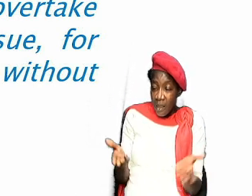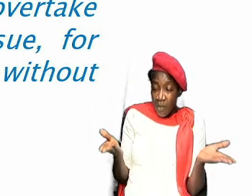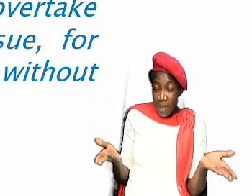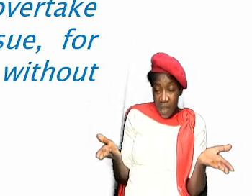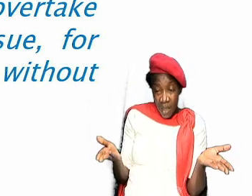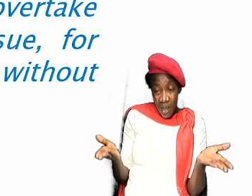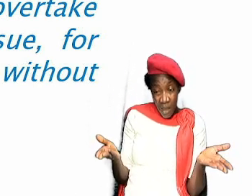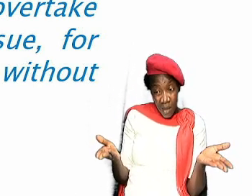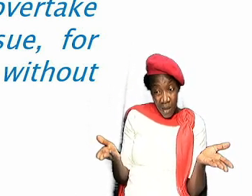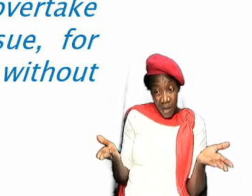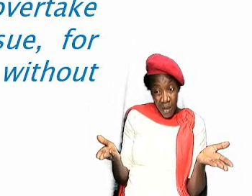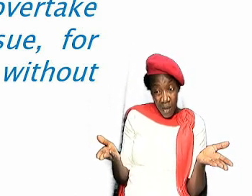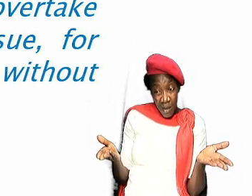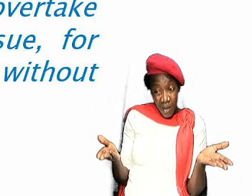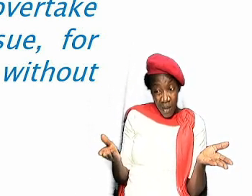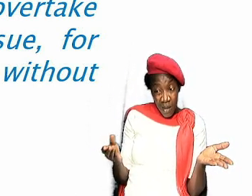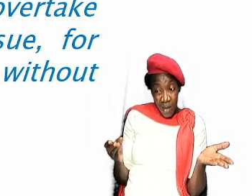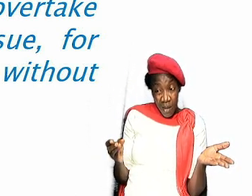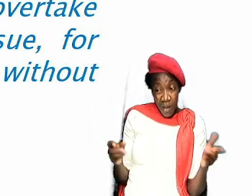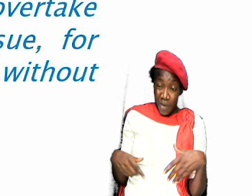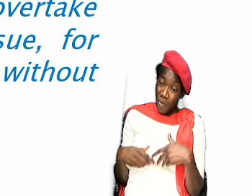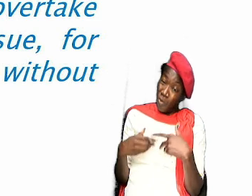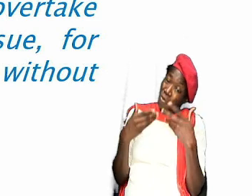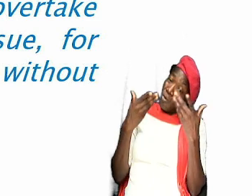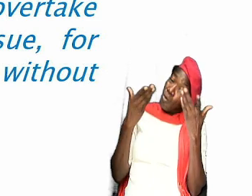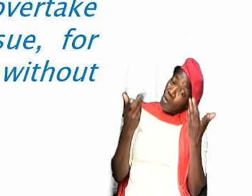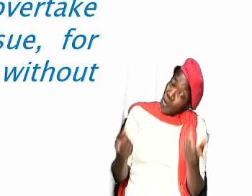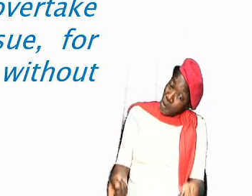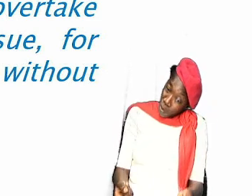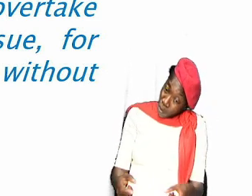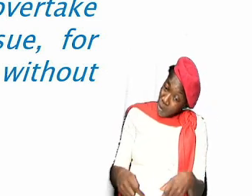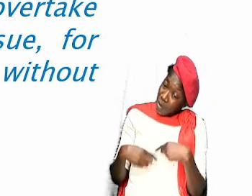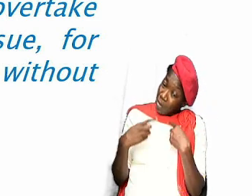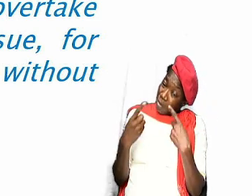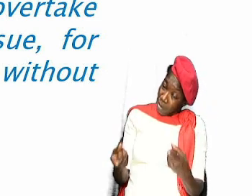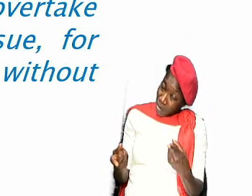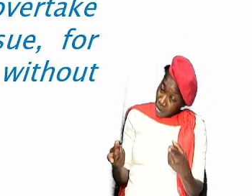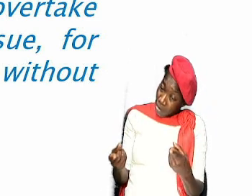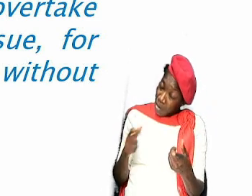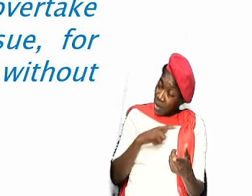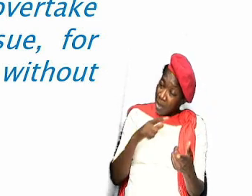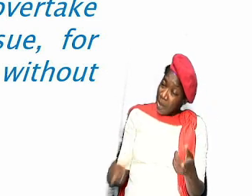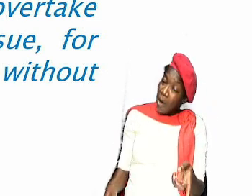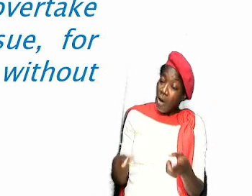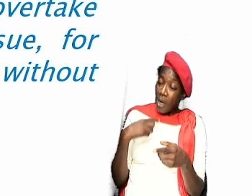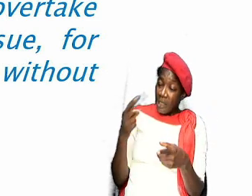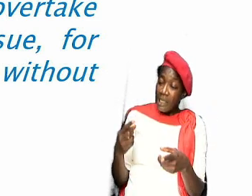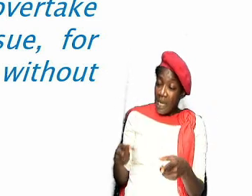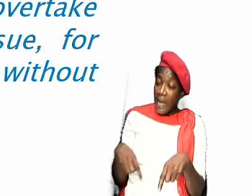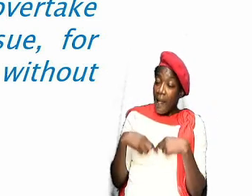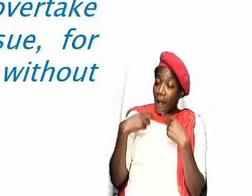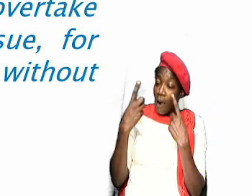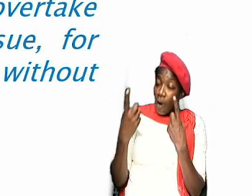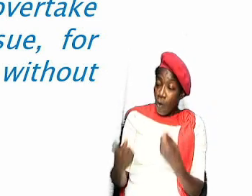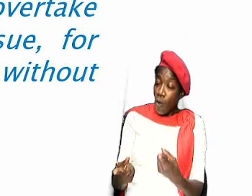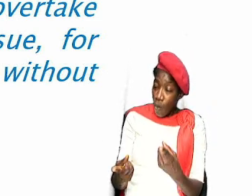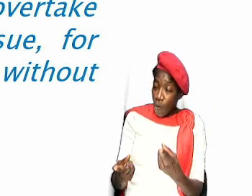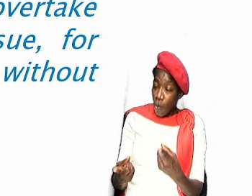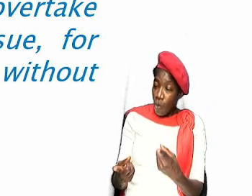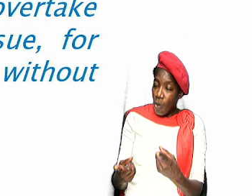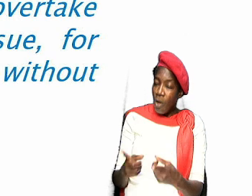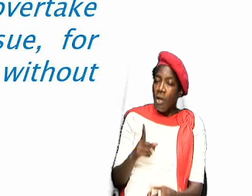Question one, should I overtake them? And the Lord answered him, pursue, for you